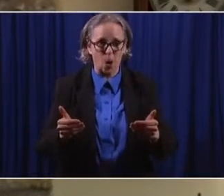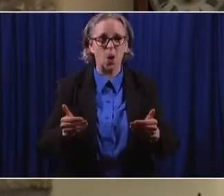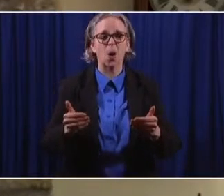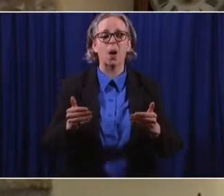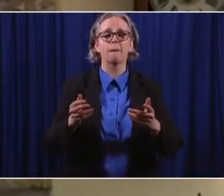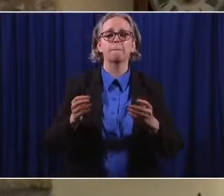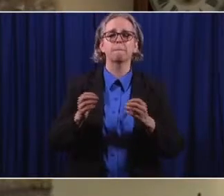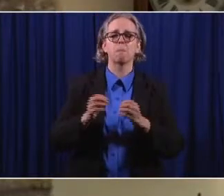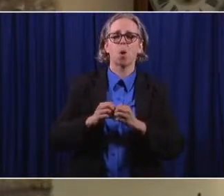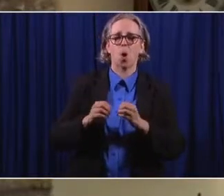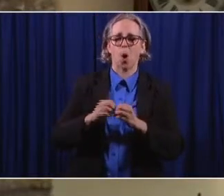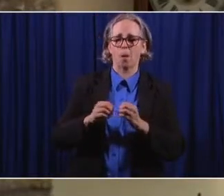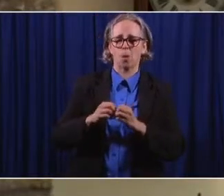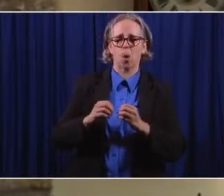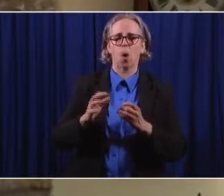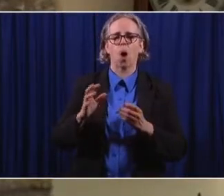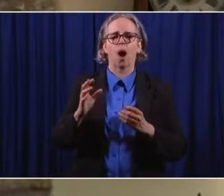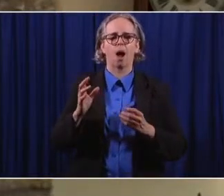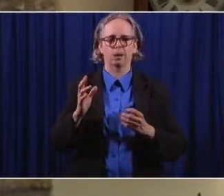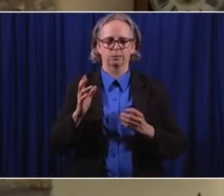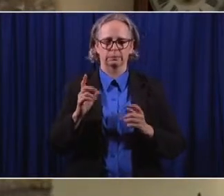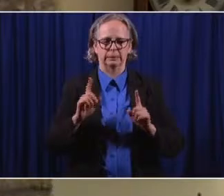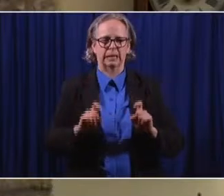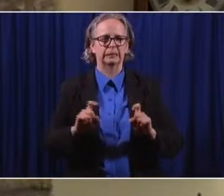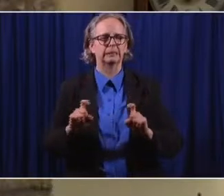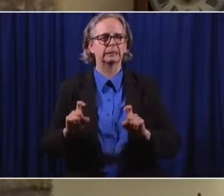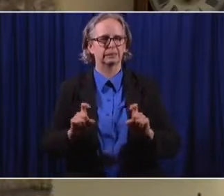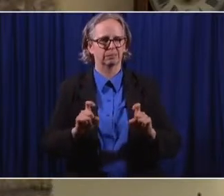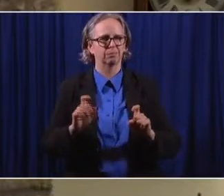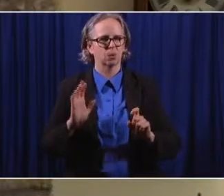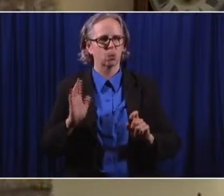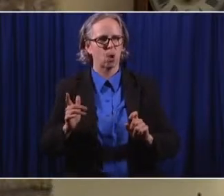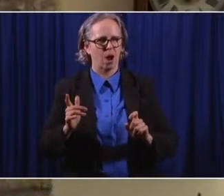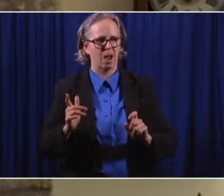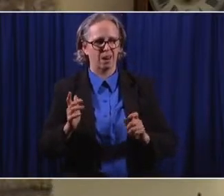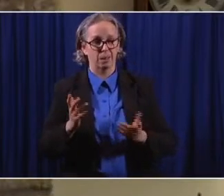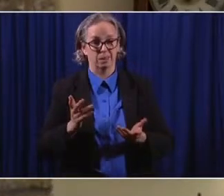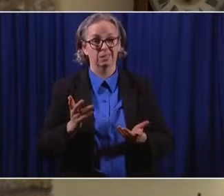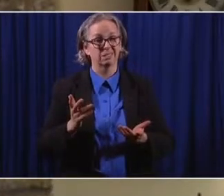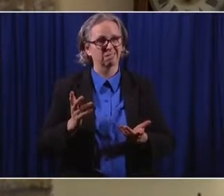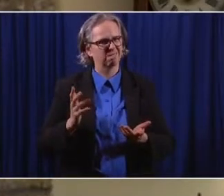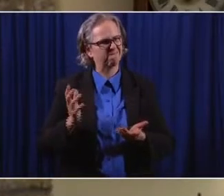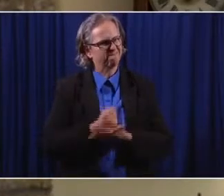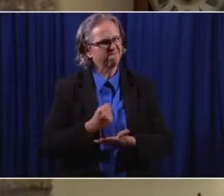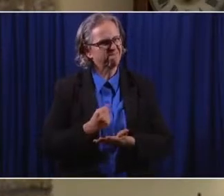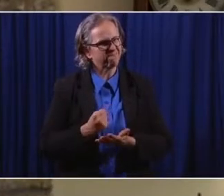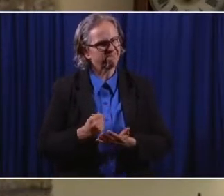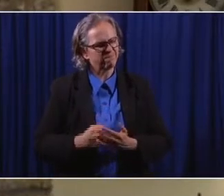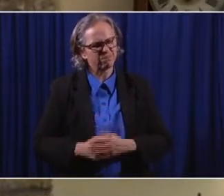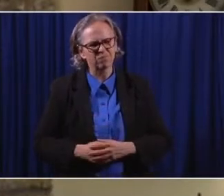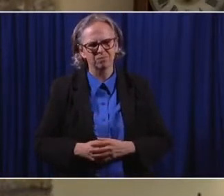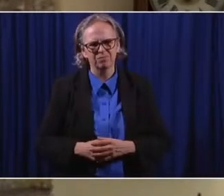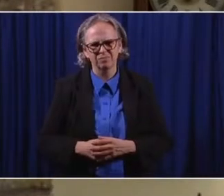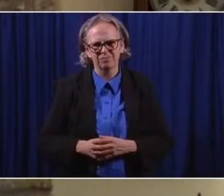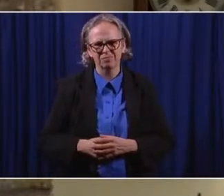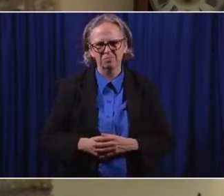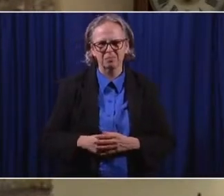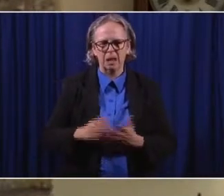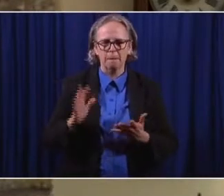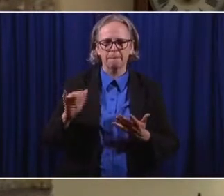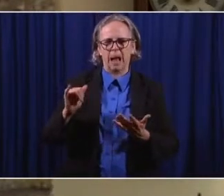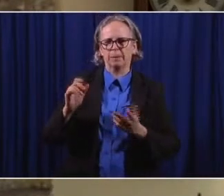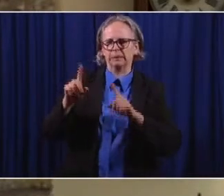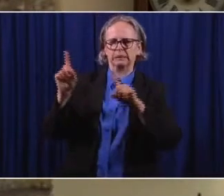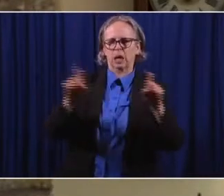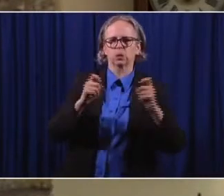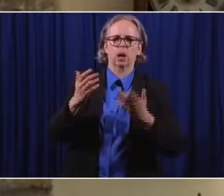quicker tests and more cheaper tests. And I think it's certainly another layer of protection certainly could